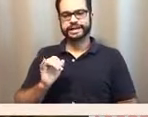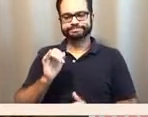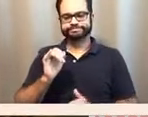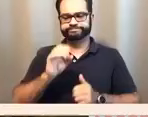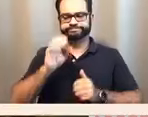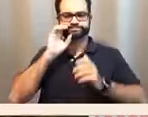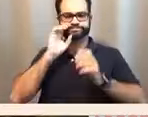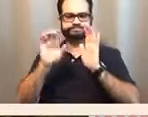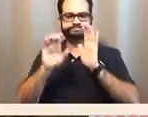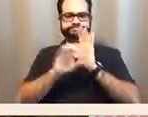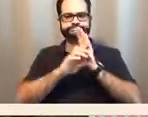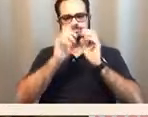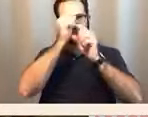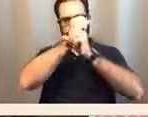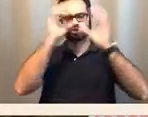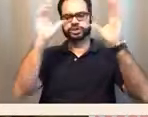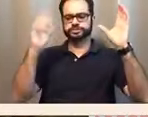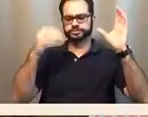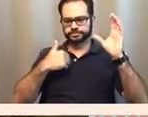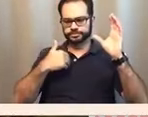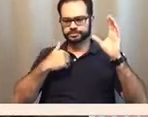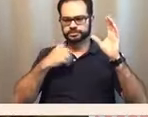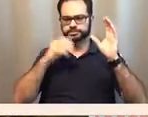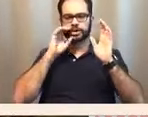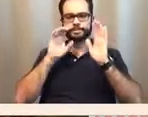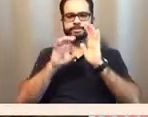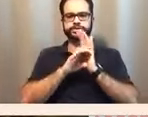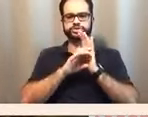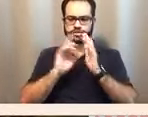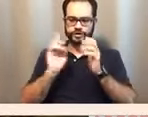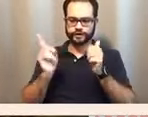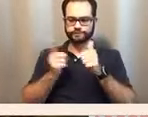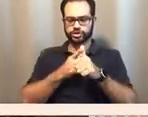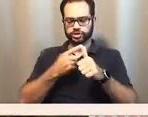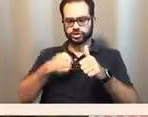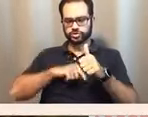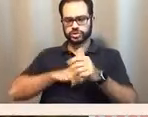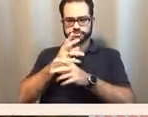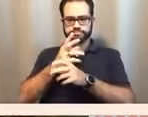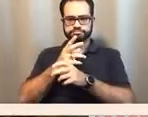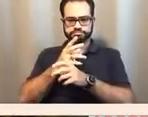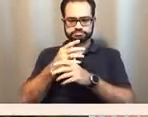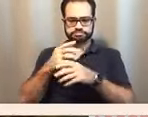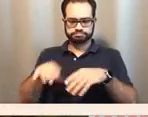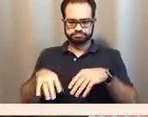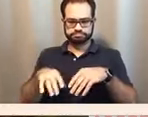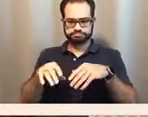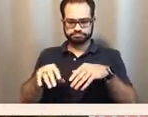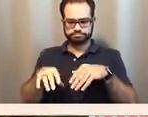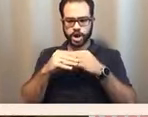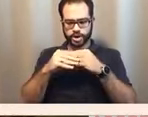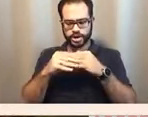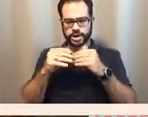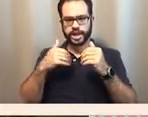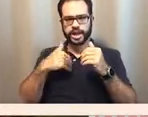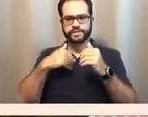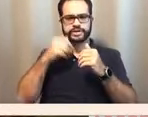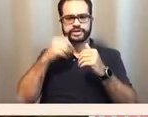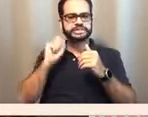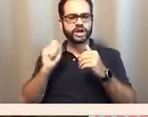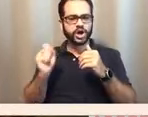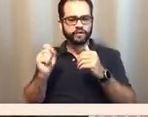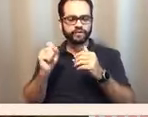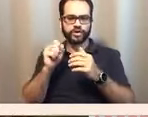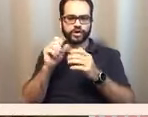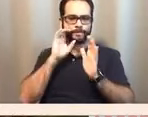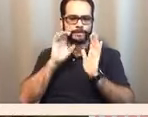There's a picture that was given to us when we first got married. It was a silver picture. Beautiful picture. One of